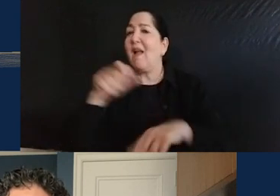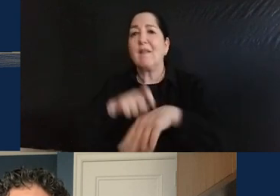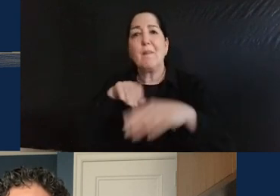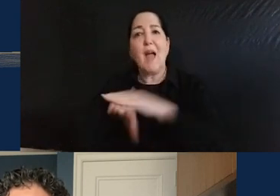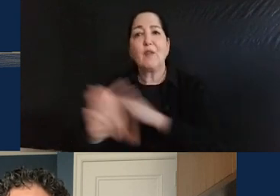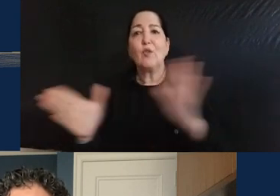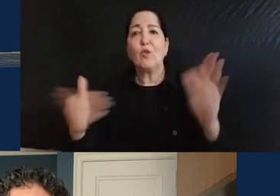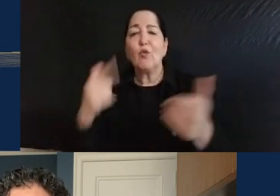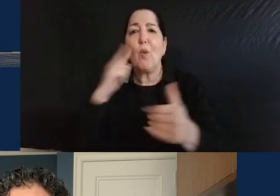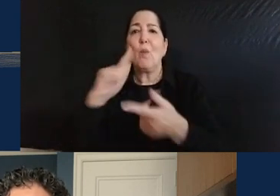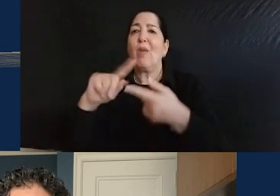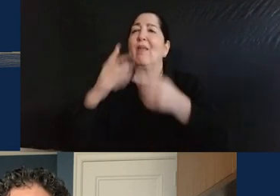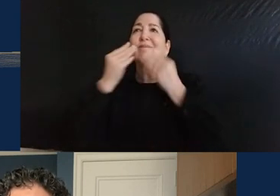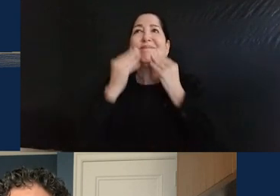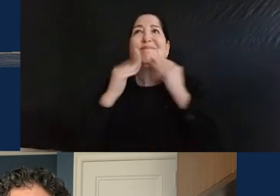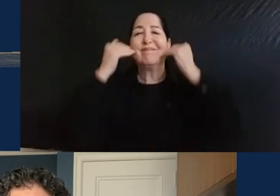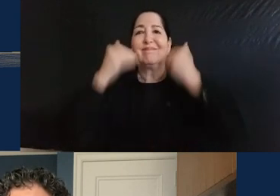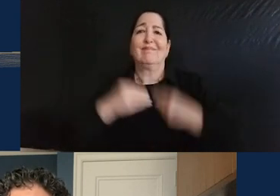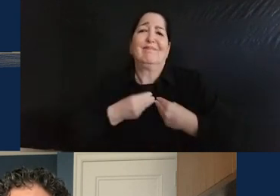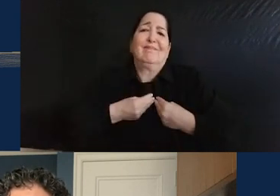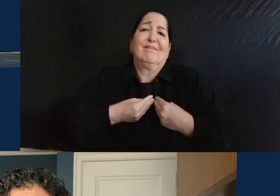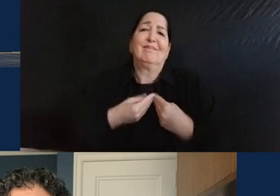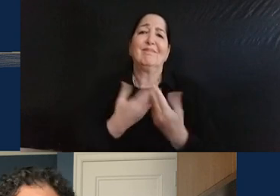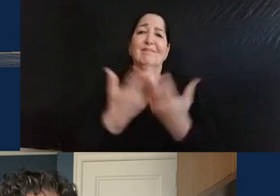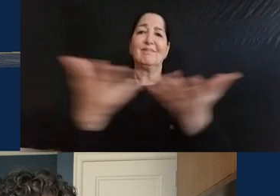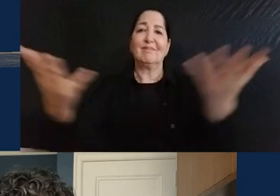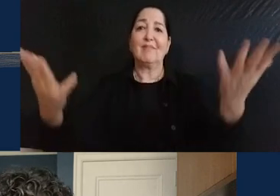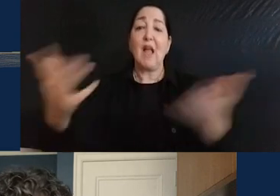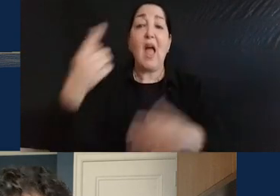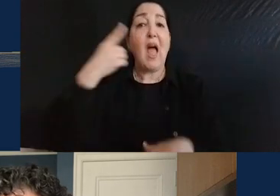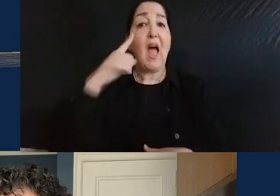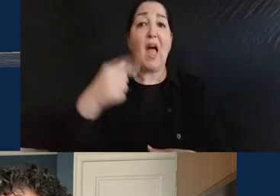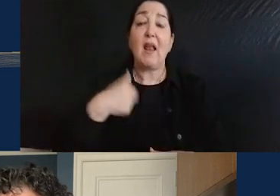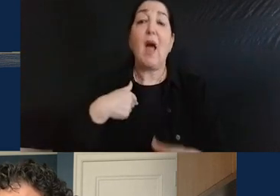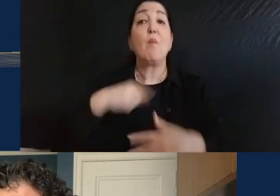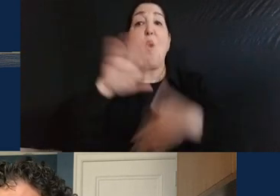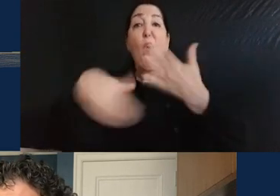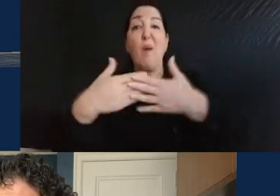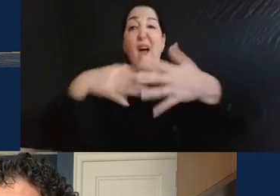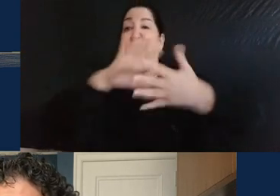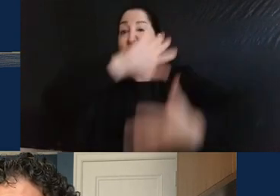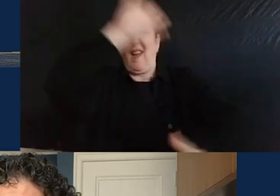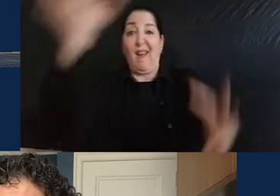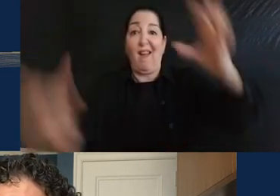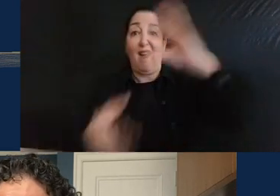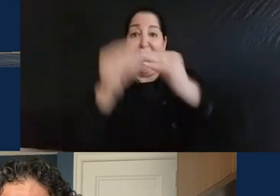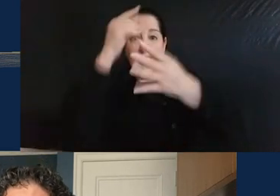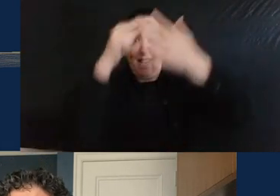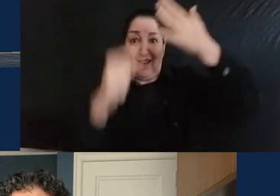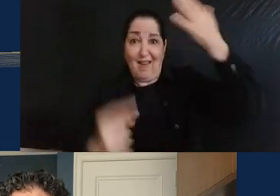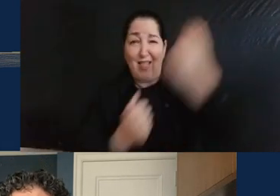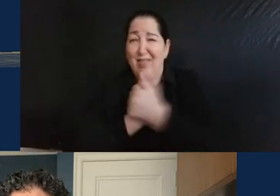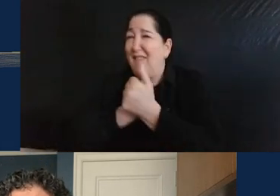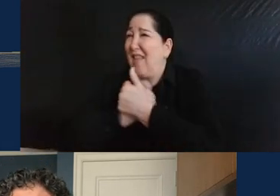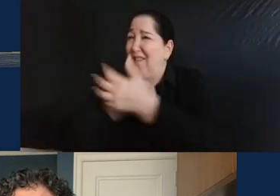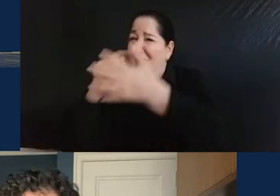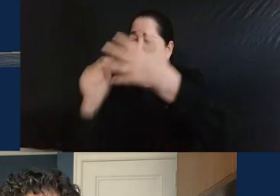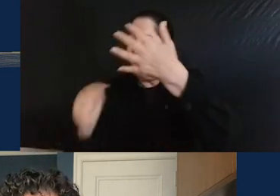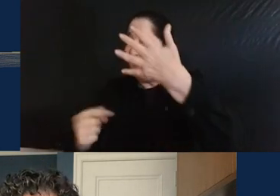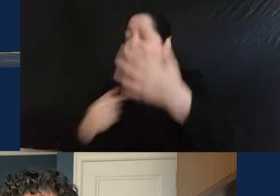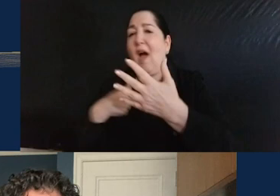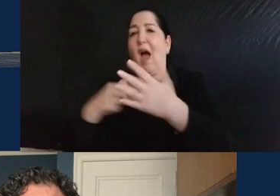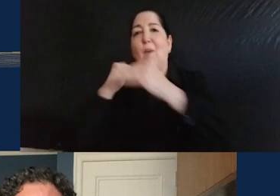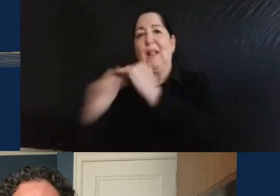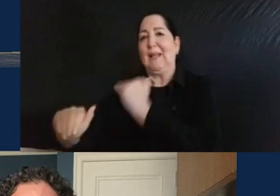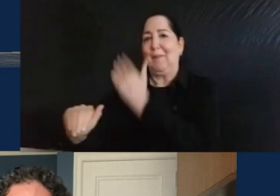So I guess I'll just email in the next 59 minutes of material I had, because apparently I'm already in a minute, but I'm just so proud to be